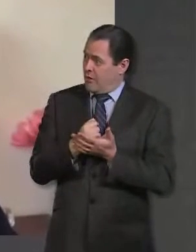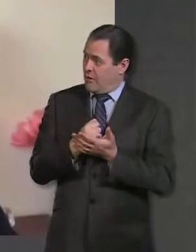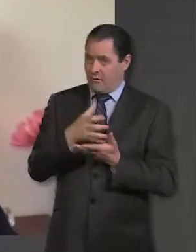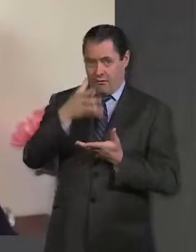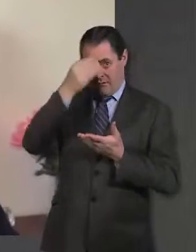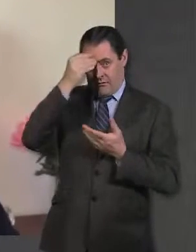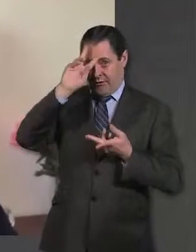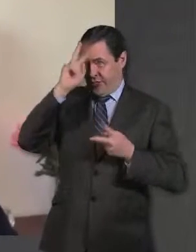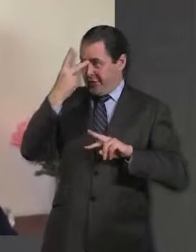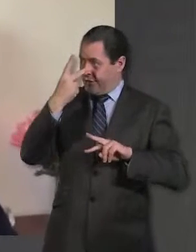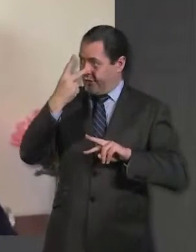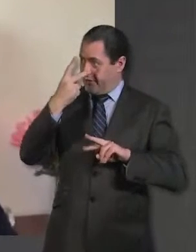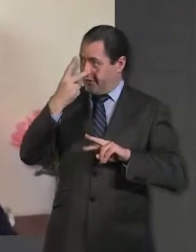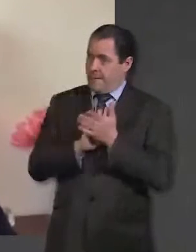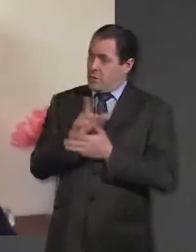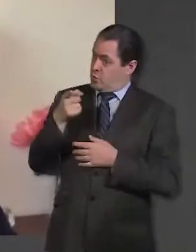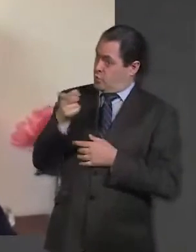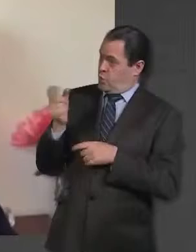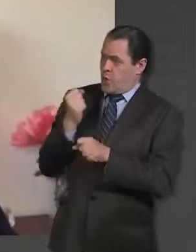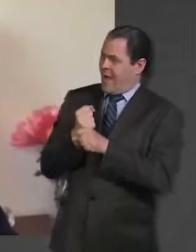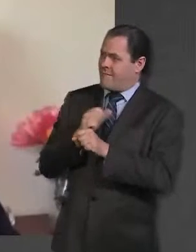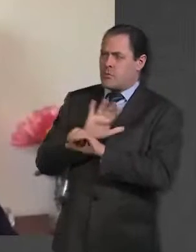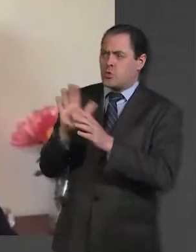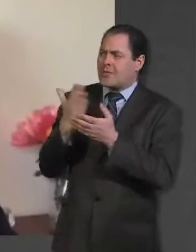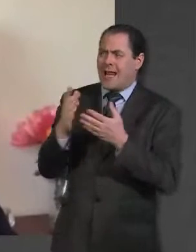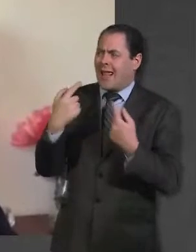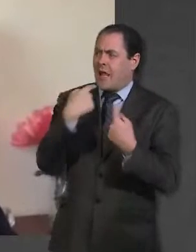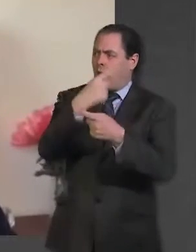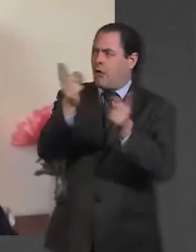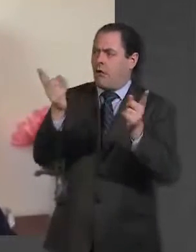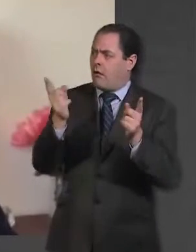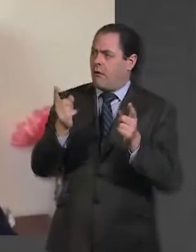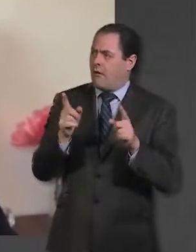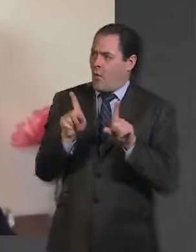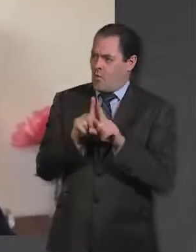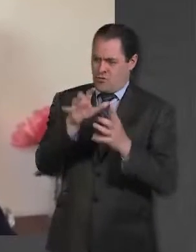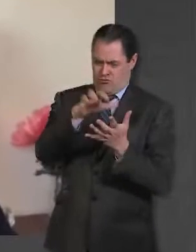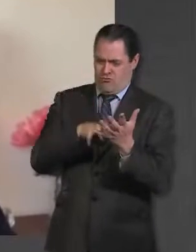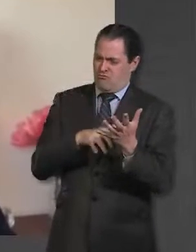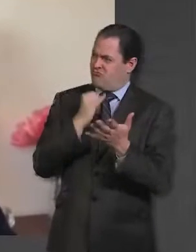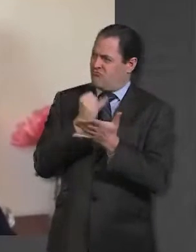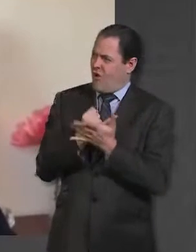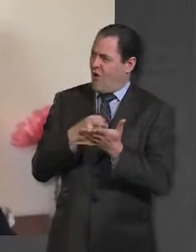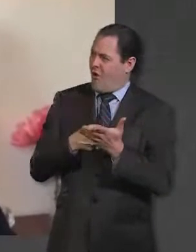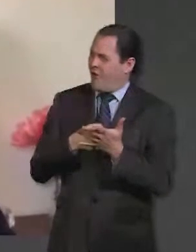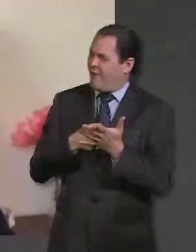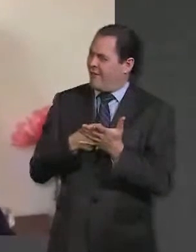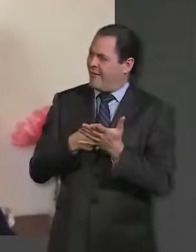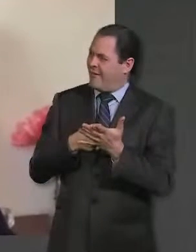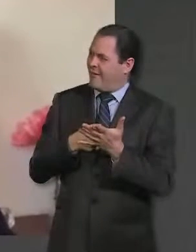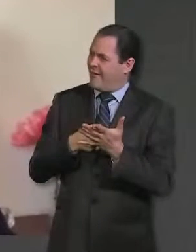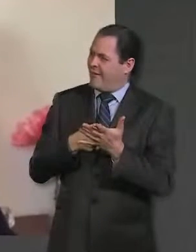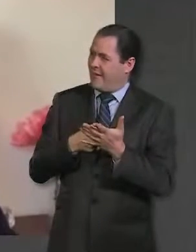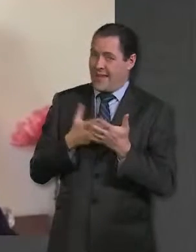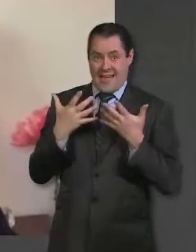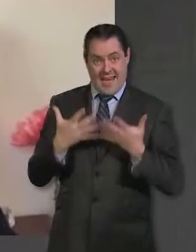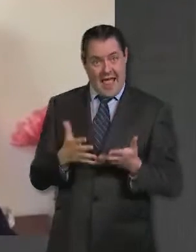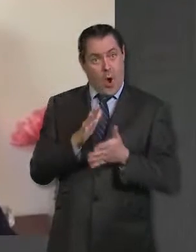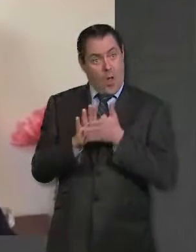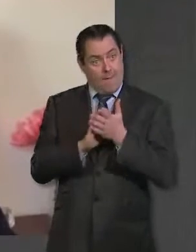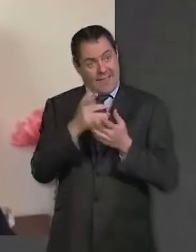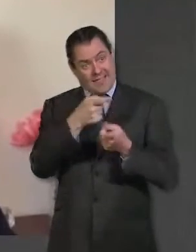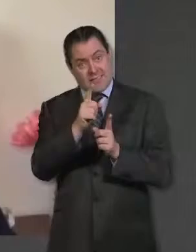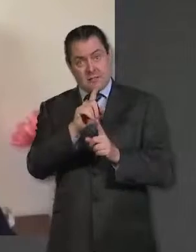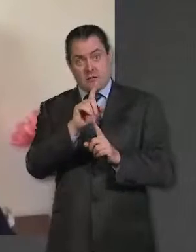failed drafting them? And also, if you don't mind me asking, would you now advise Britons to use that discretion on interpreting the rules, or is